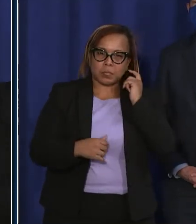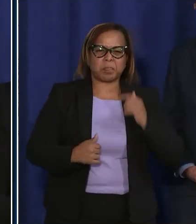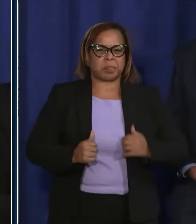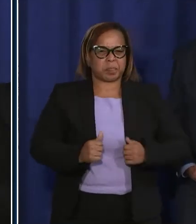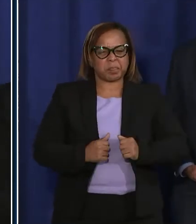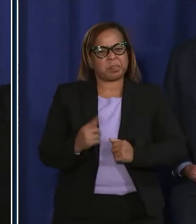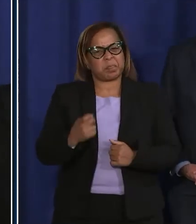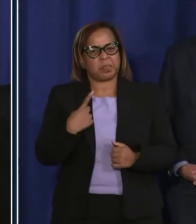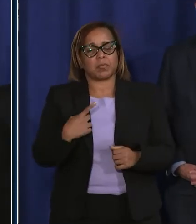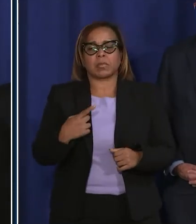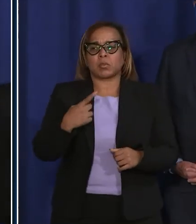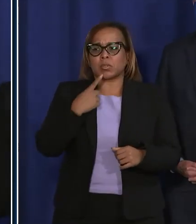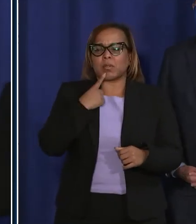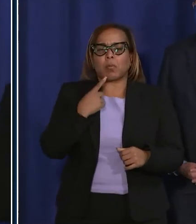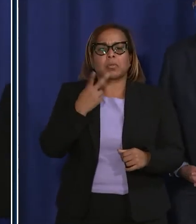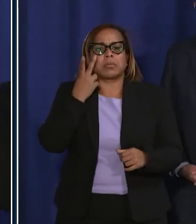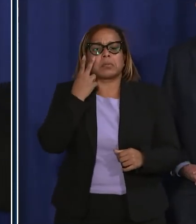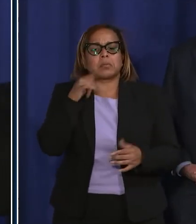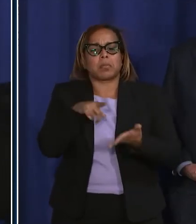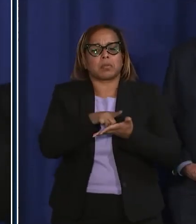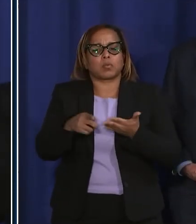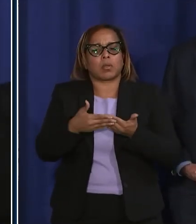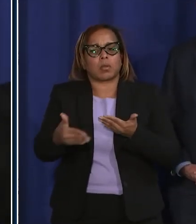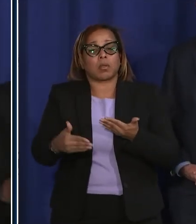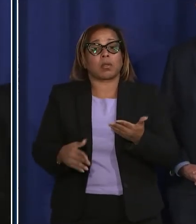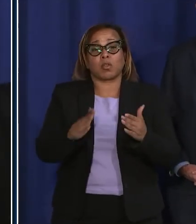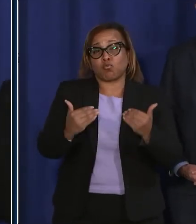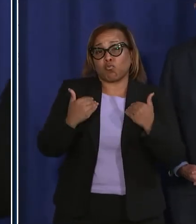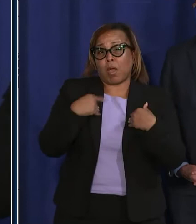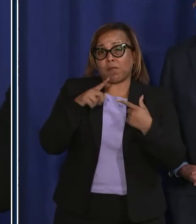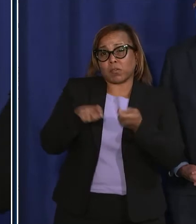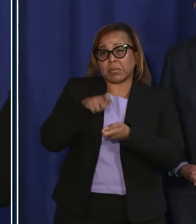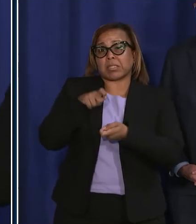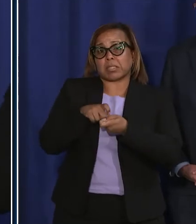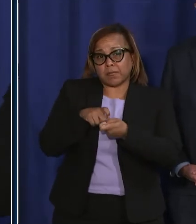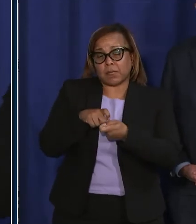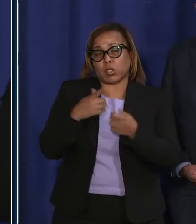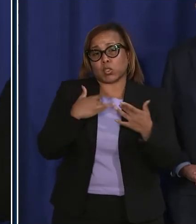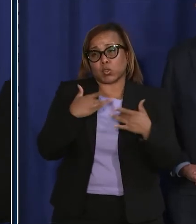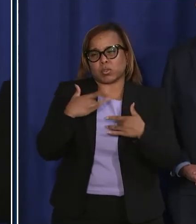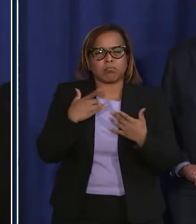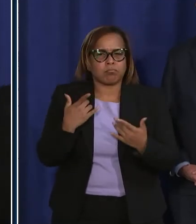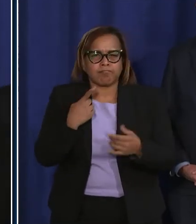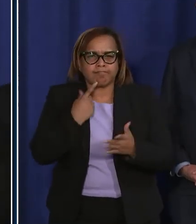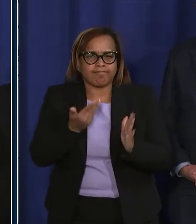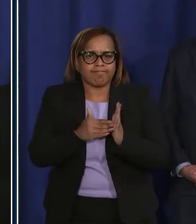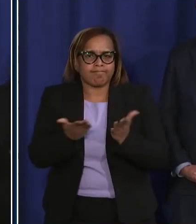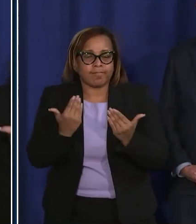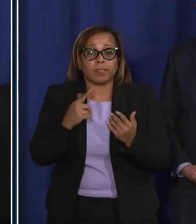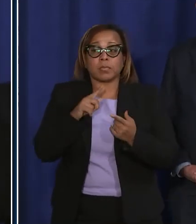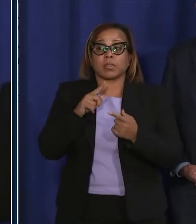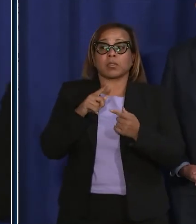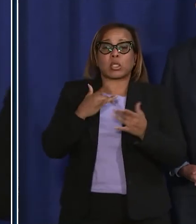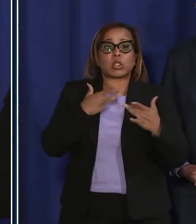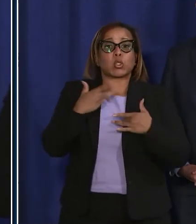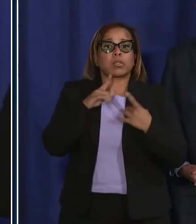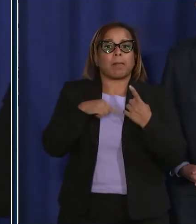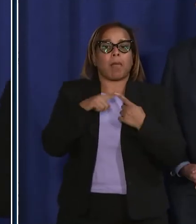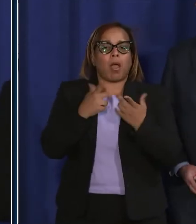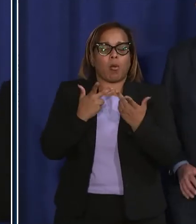you said we'll see how the week goes, but do you have specific concerns? I'm sorry, do I have specific? About